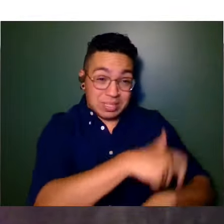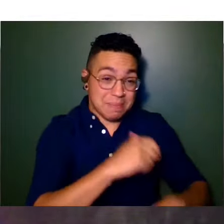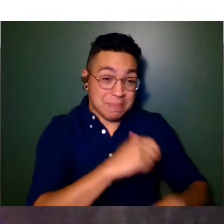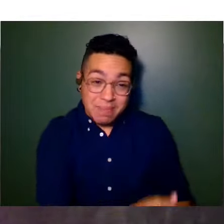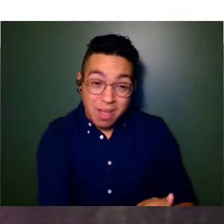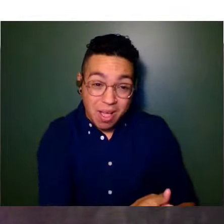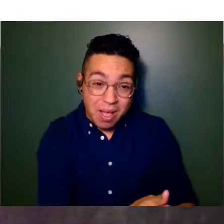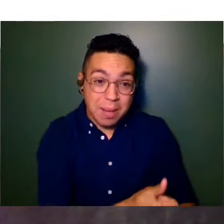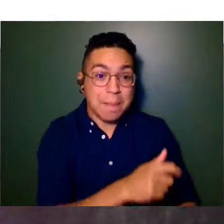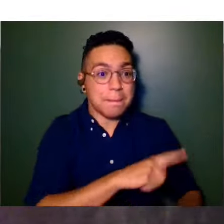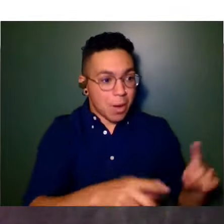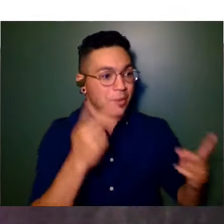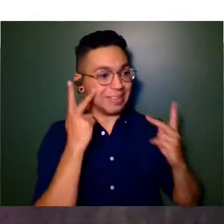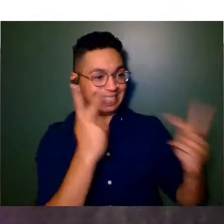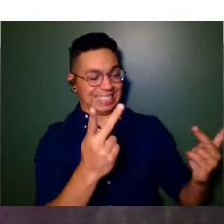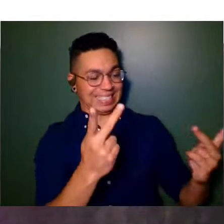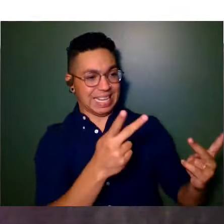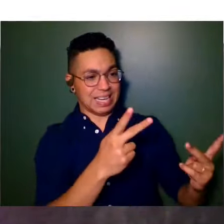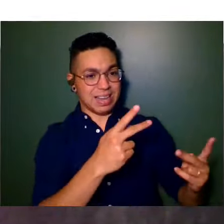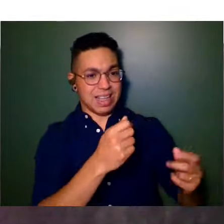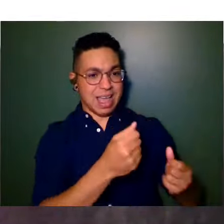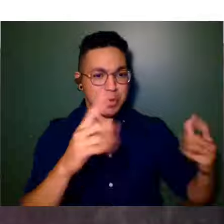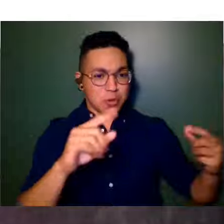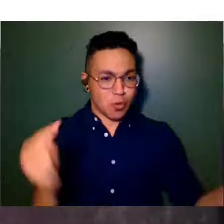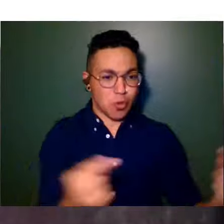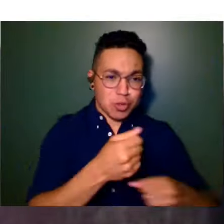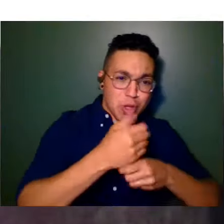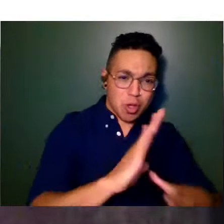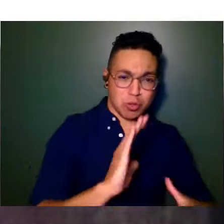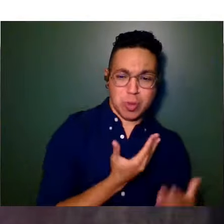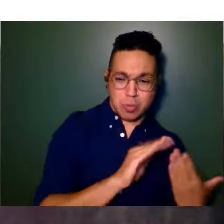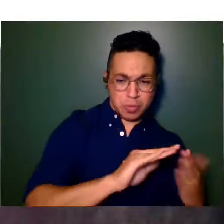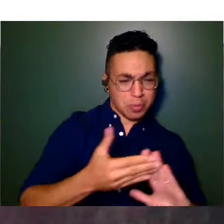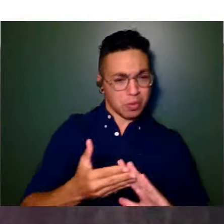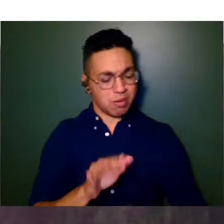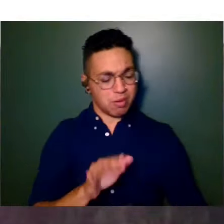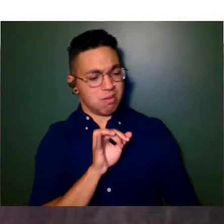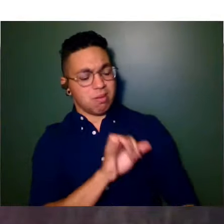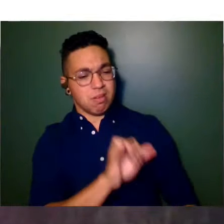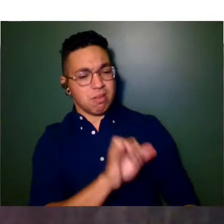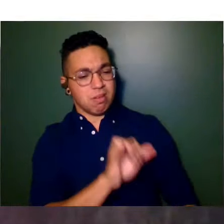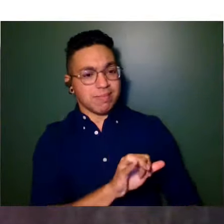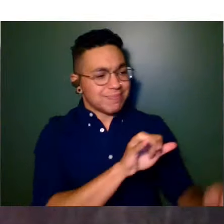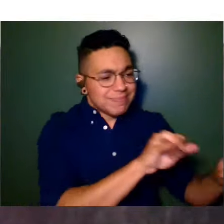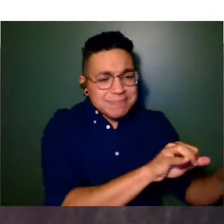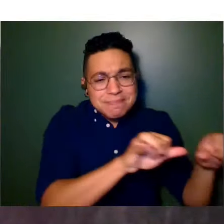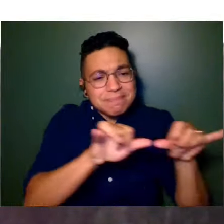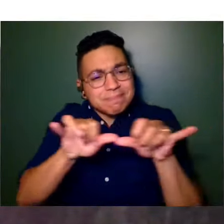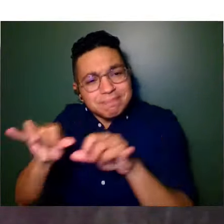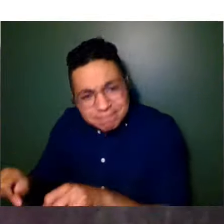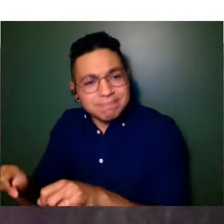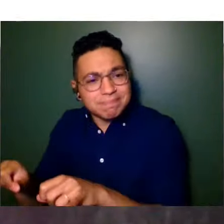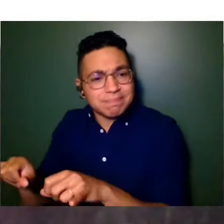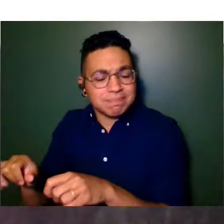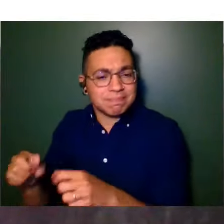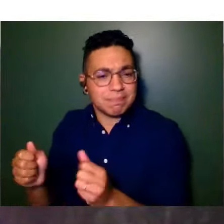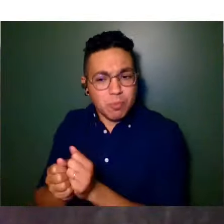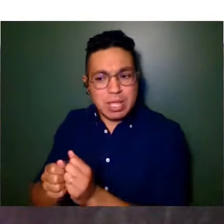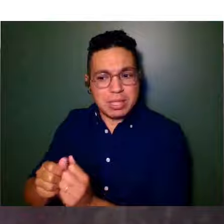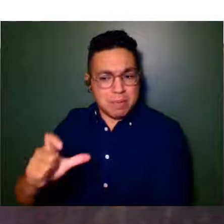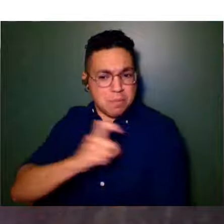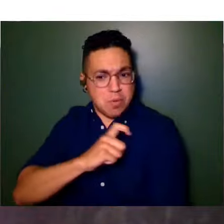harm that it has done to our very communities. It's along the same lines in terms of policing,